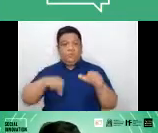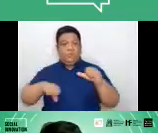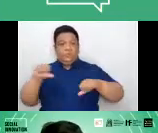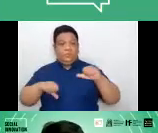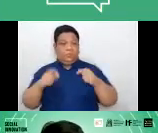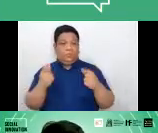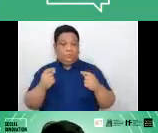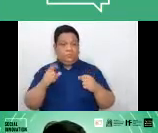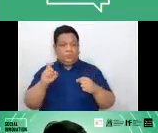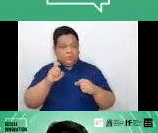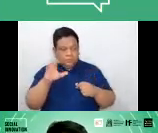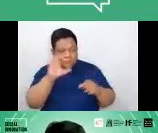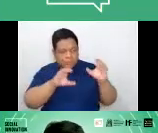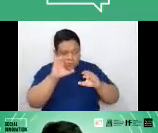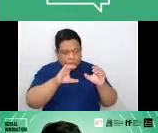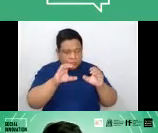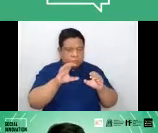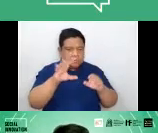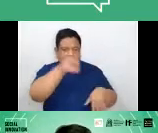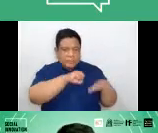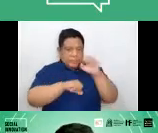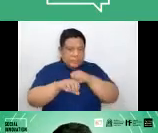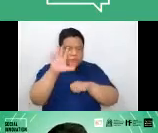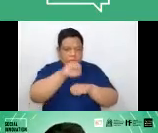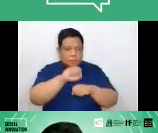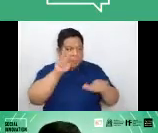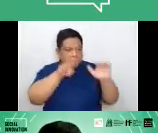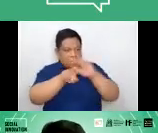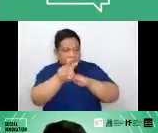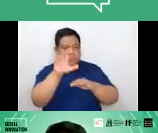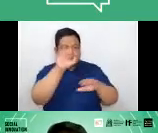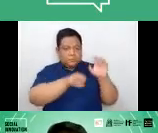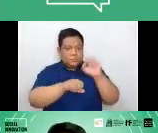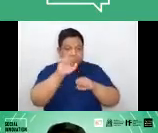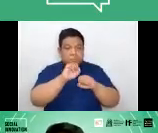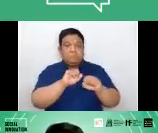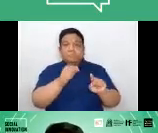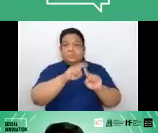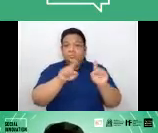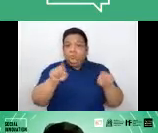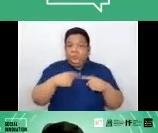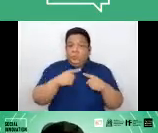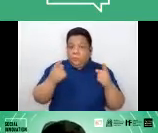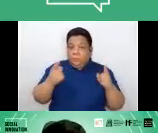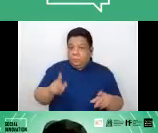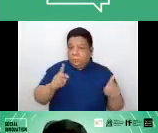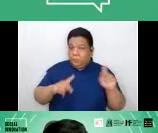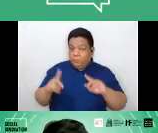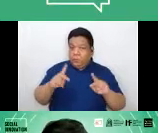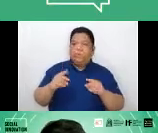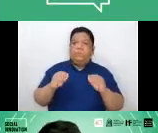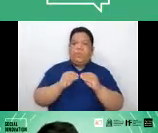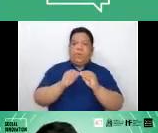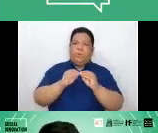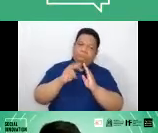make data based off of assumptions. They had to make projections off environmental readings. But when people started taking more readings,